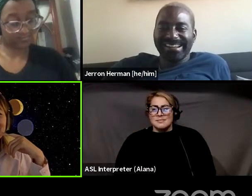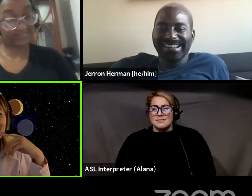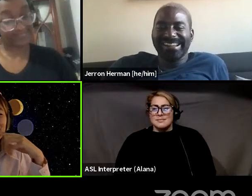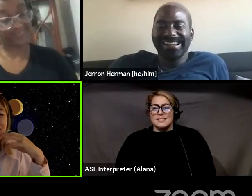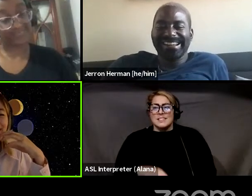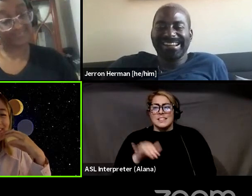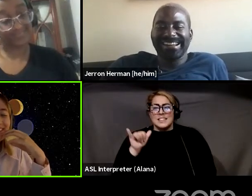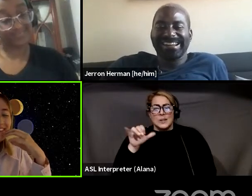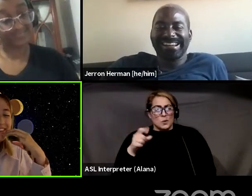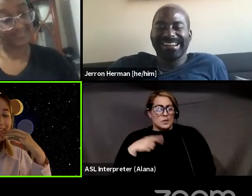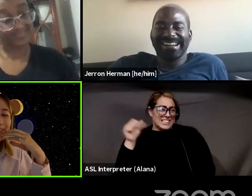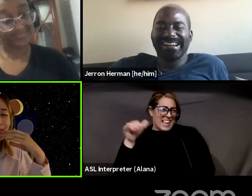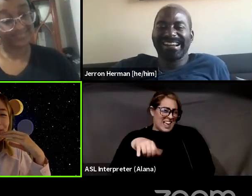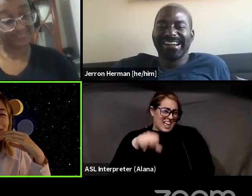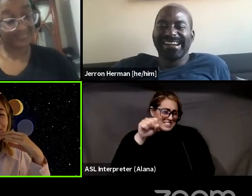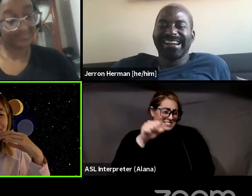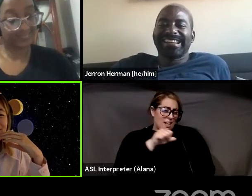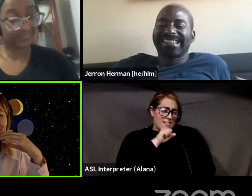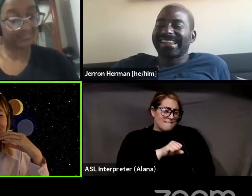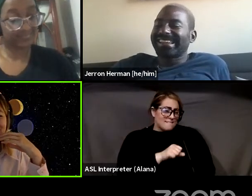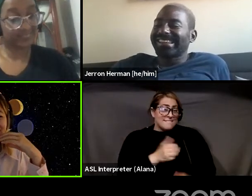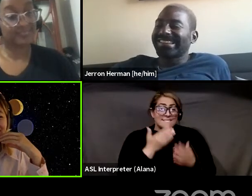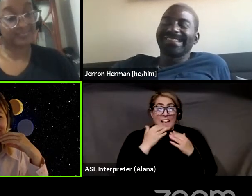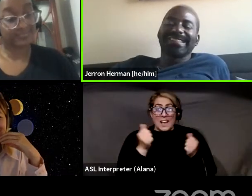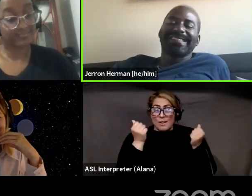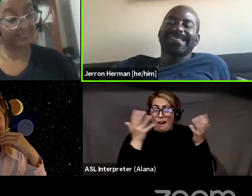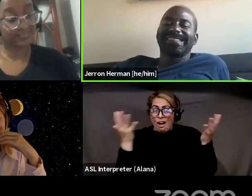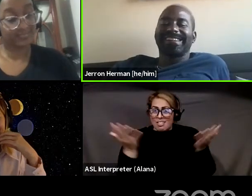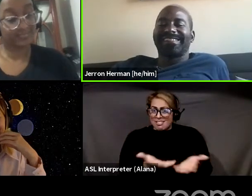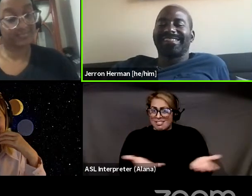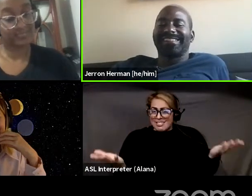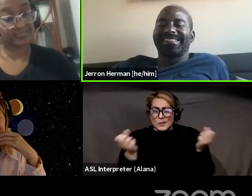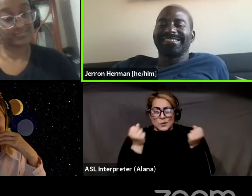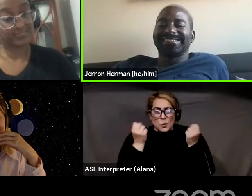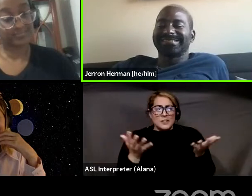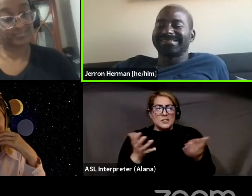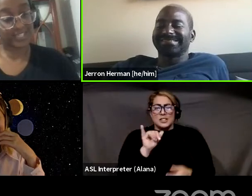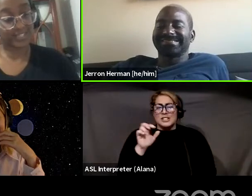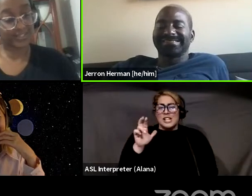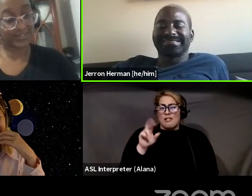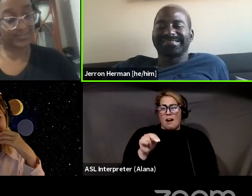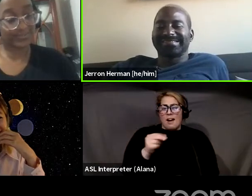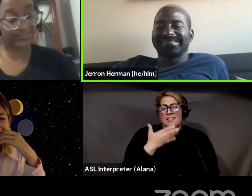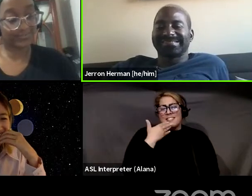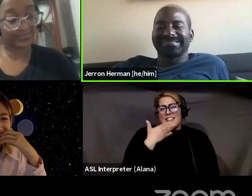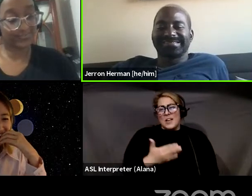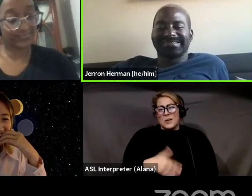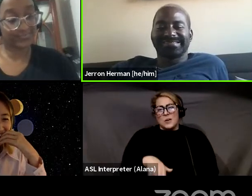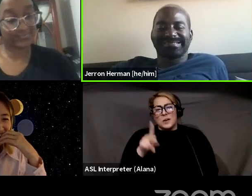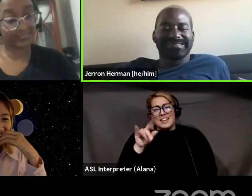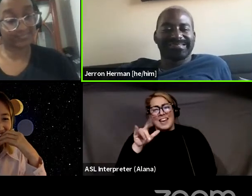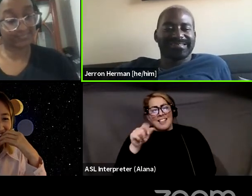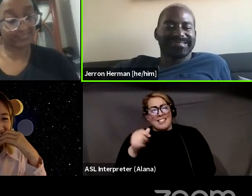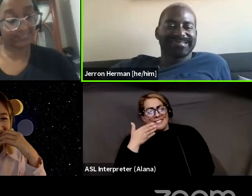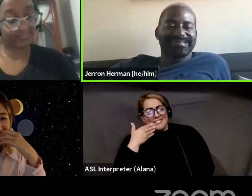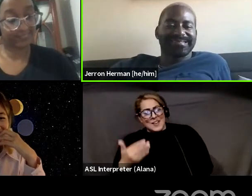Yes, I love it. Mm-hmm. Thank you so much, everyone. Thank you. Thank you.